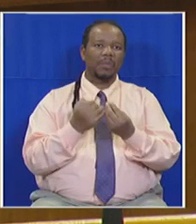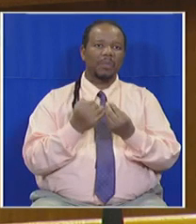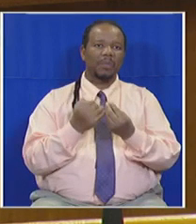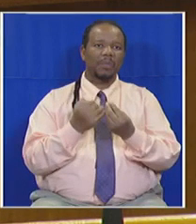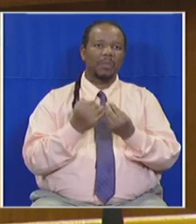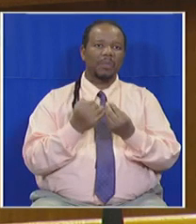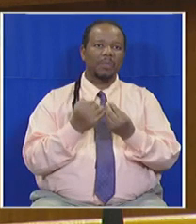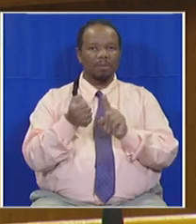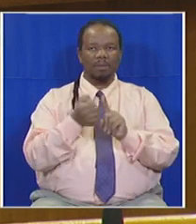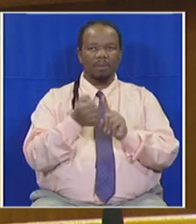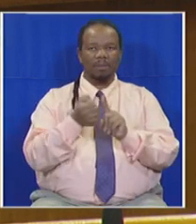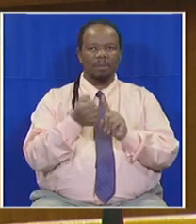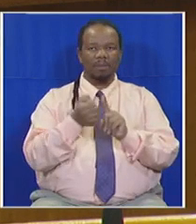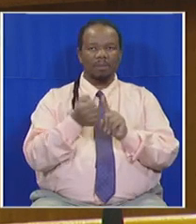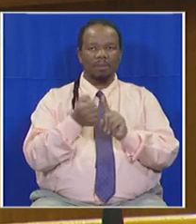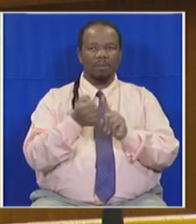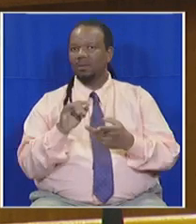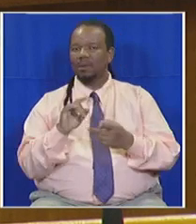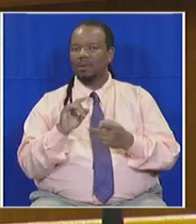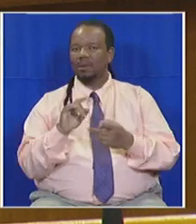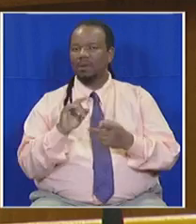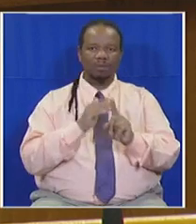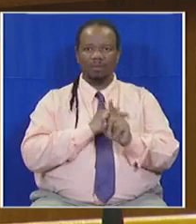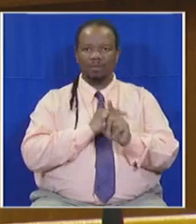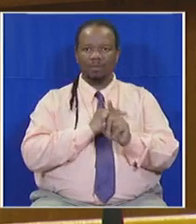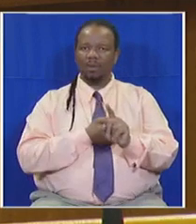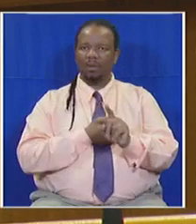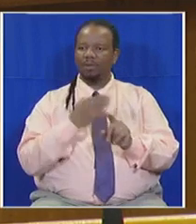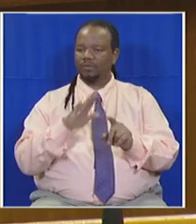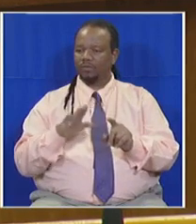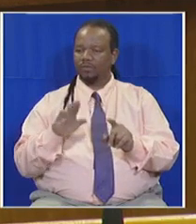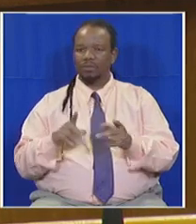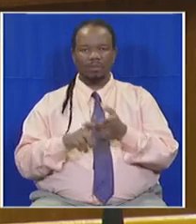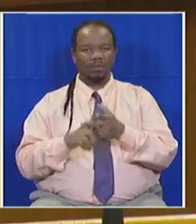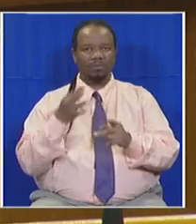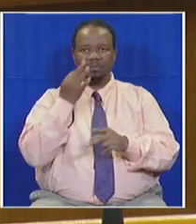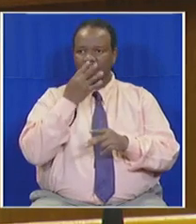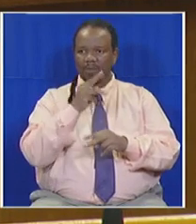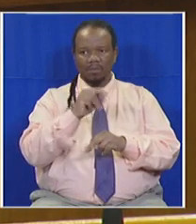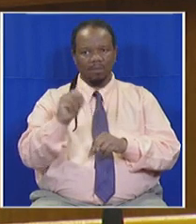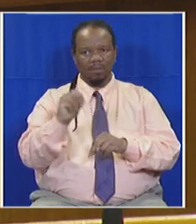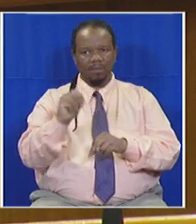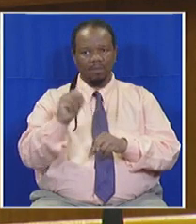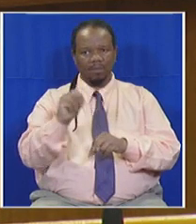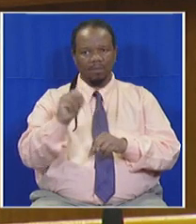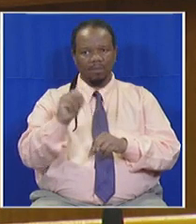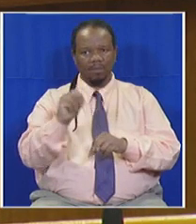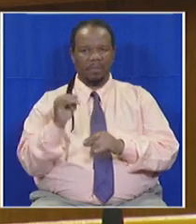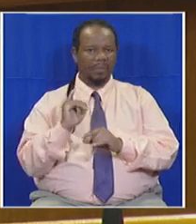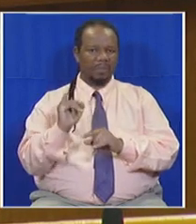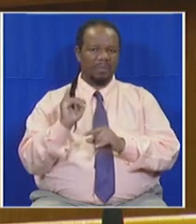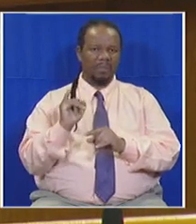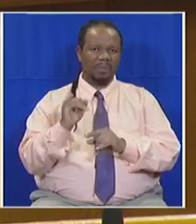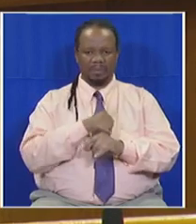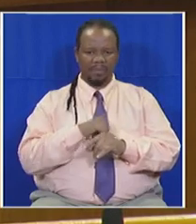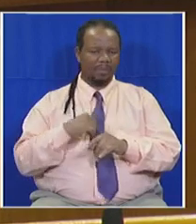abuse leveled against women and children. We condemn these barbaric acts with the strongest terms possible as